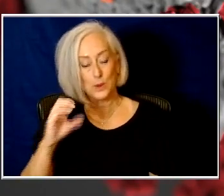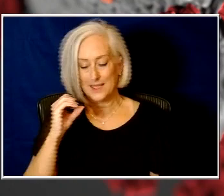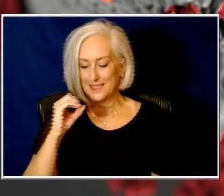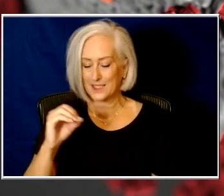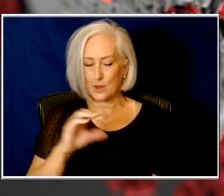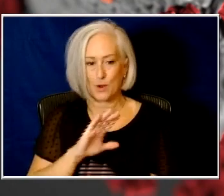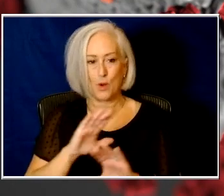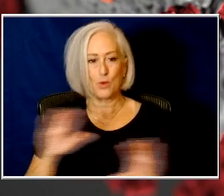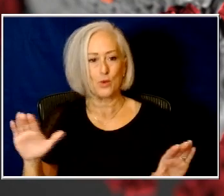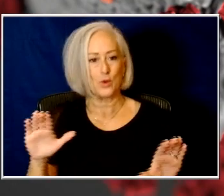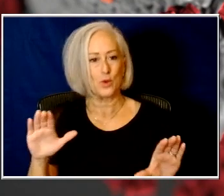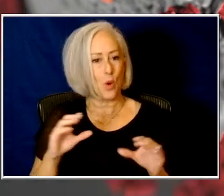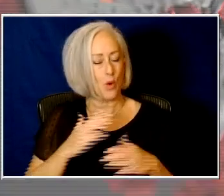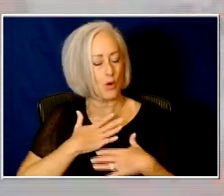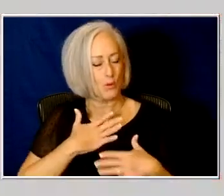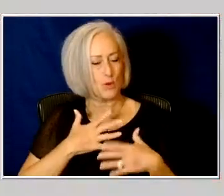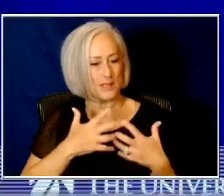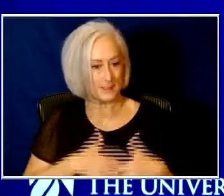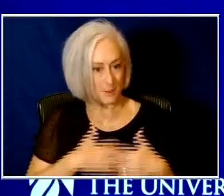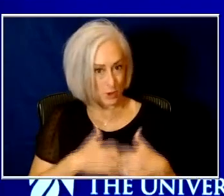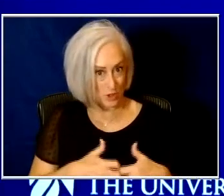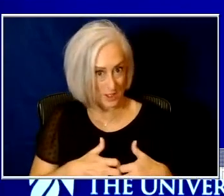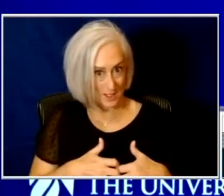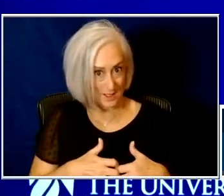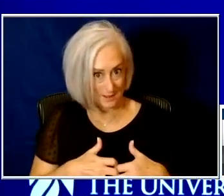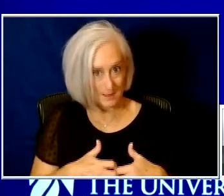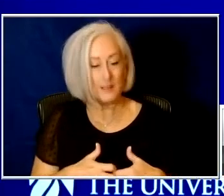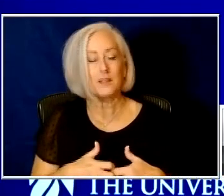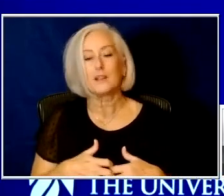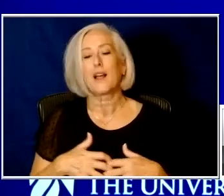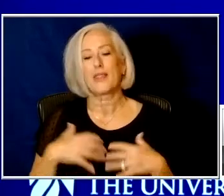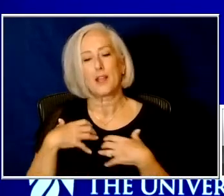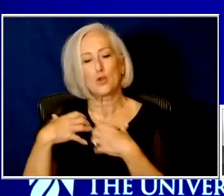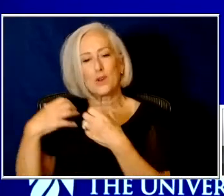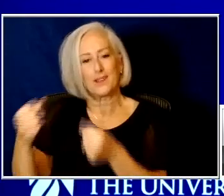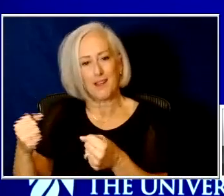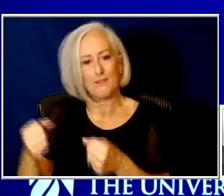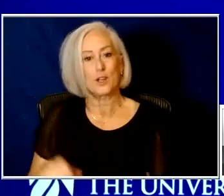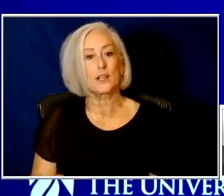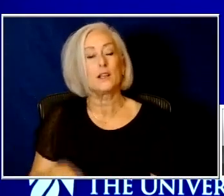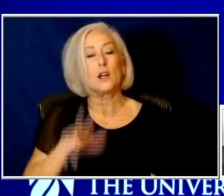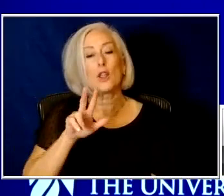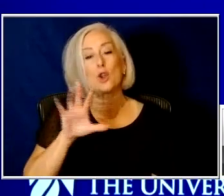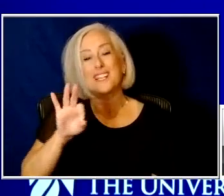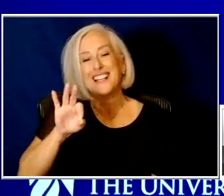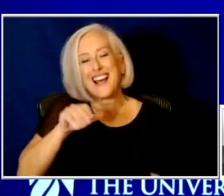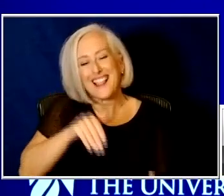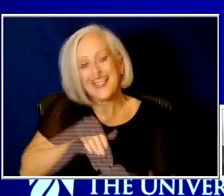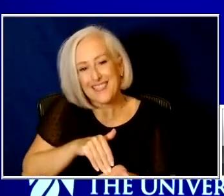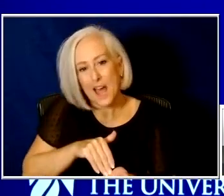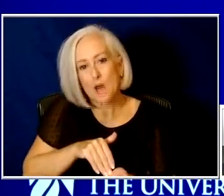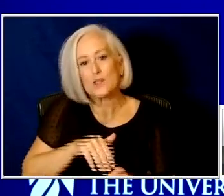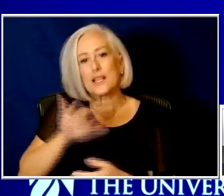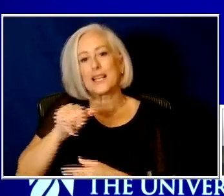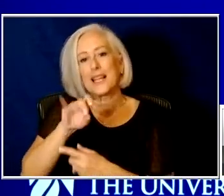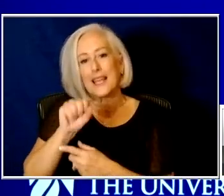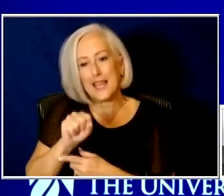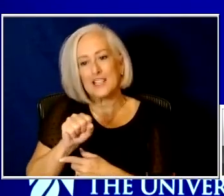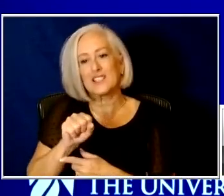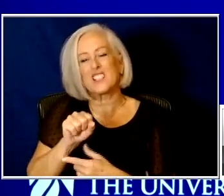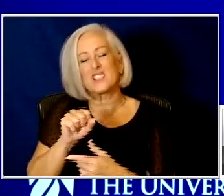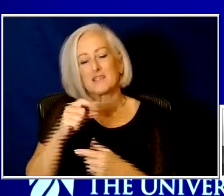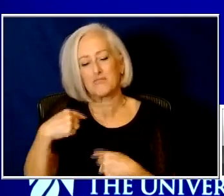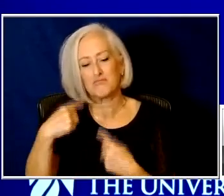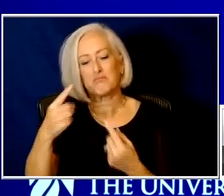in the recovery period. Again, still based on the CDC, still 39,000 cases on the 7 rolling day average every